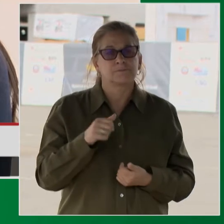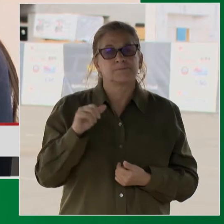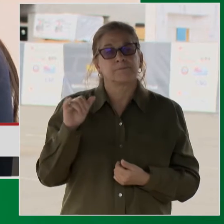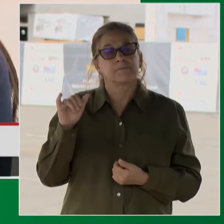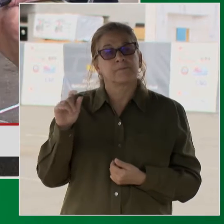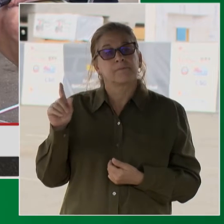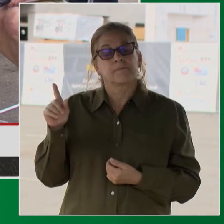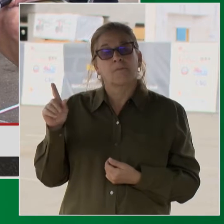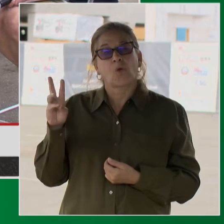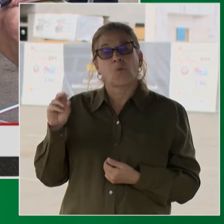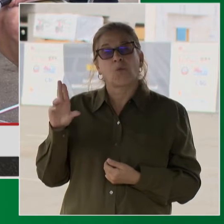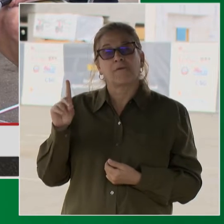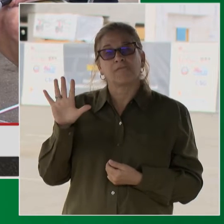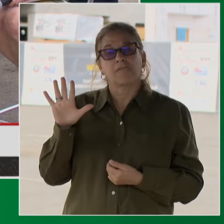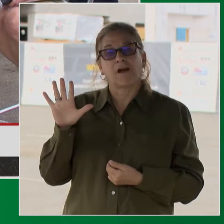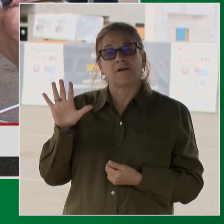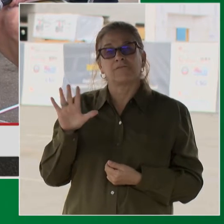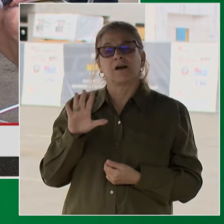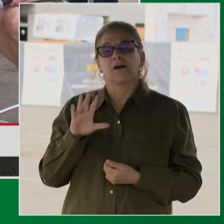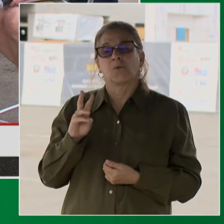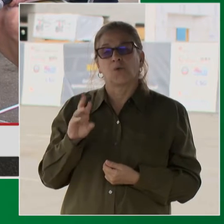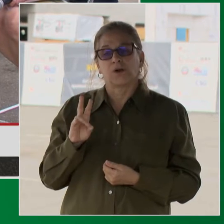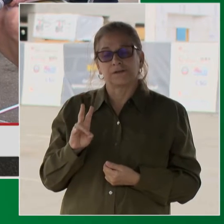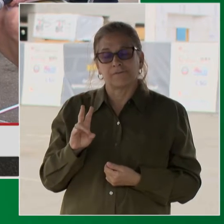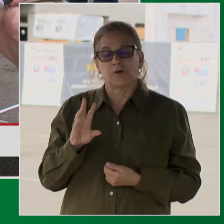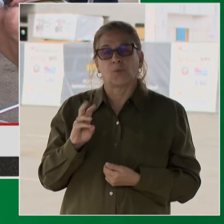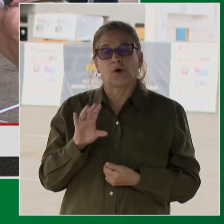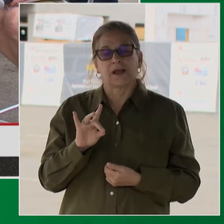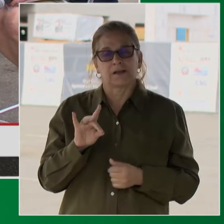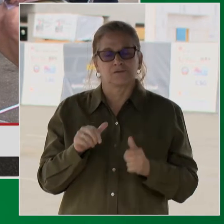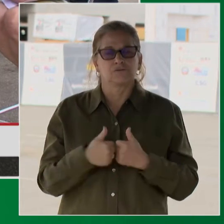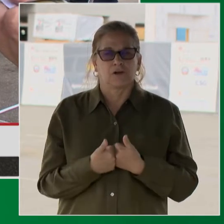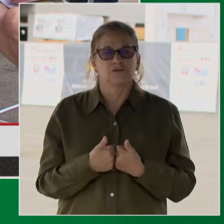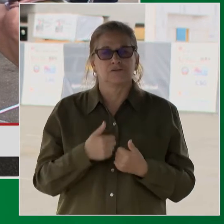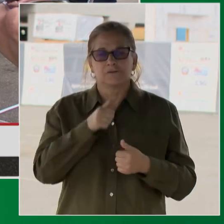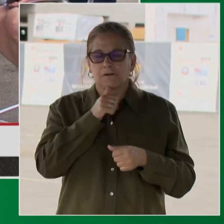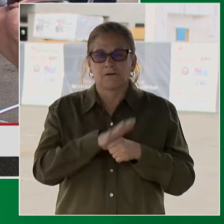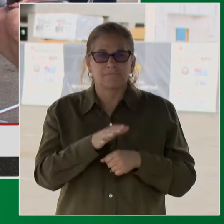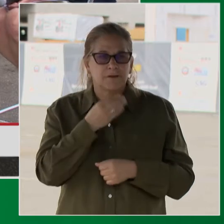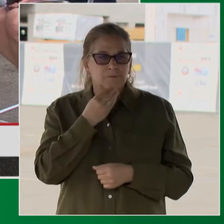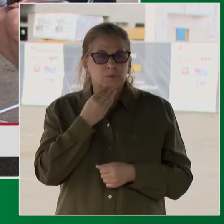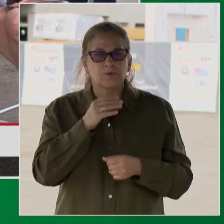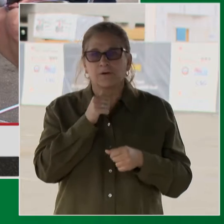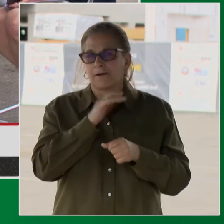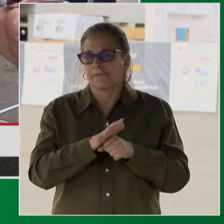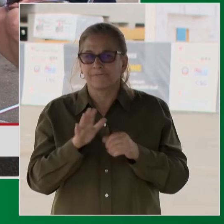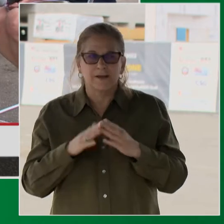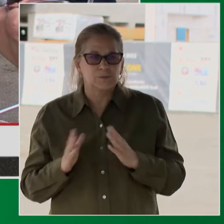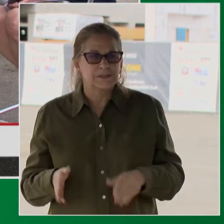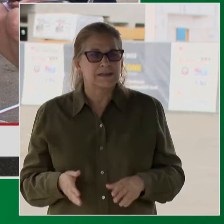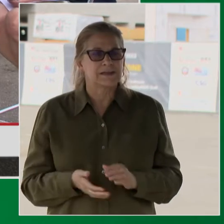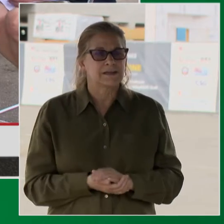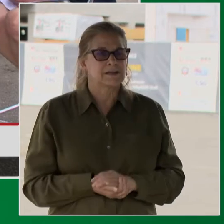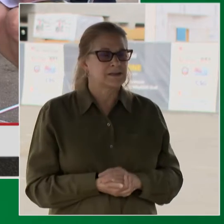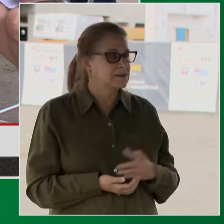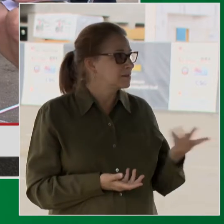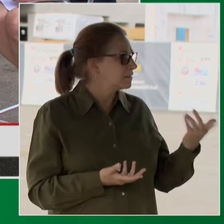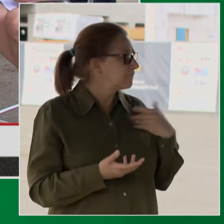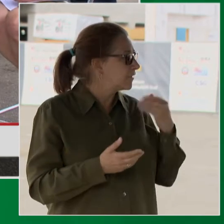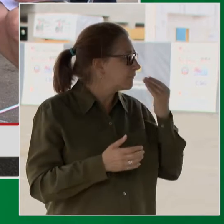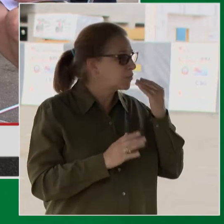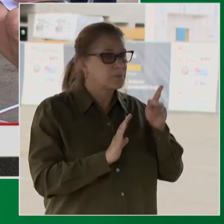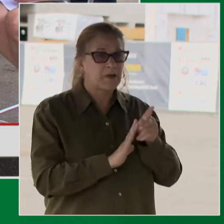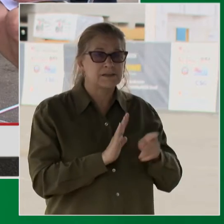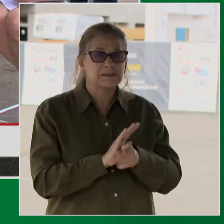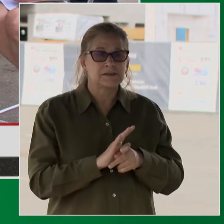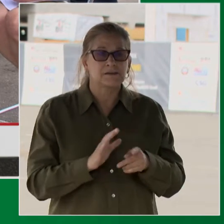And Andrew, you've been working on food policy because the Food Policy Council sits in the Office of Planning. Talk to us about their work and how that